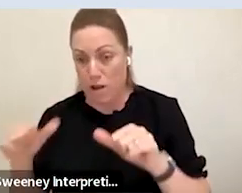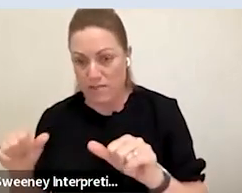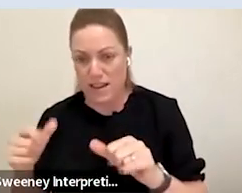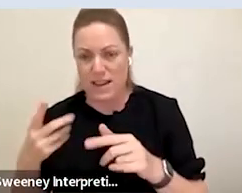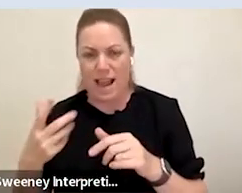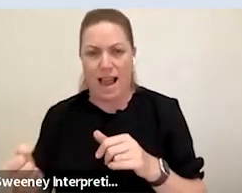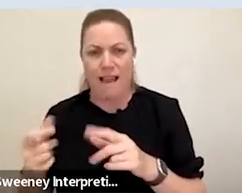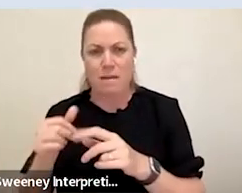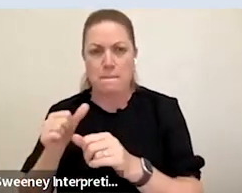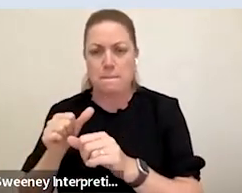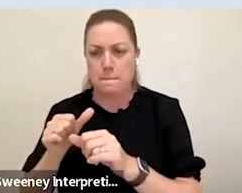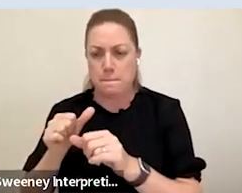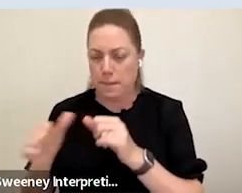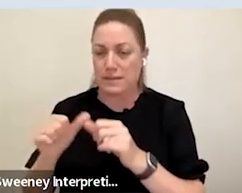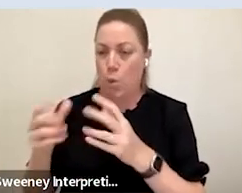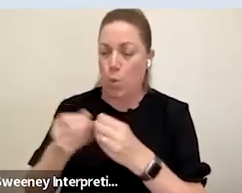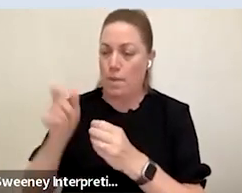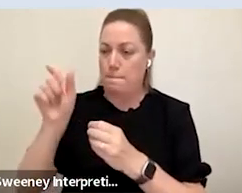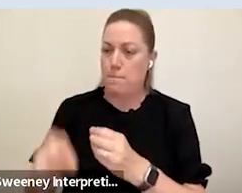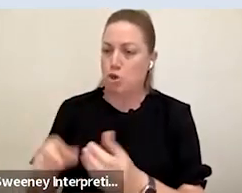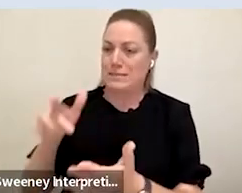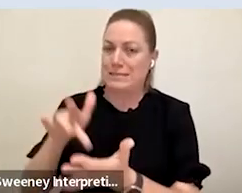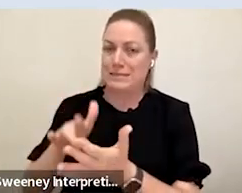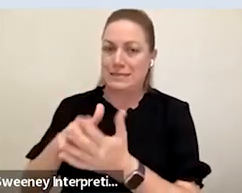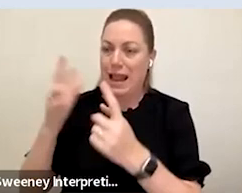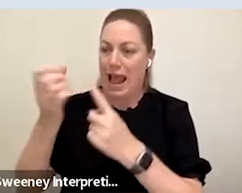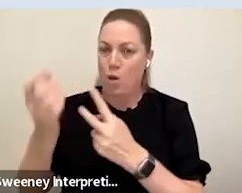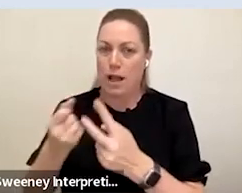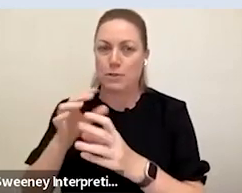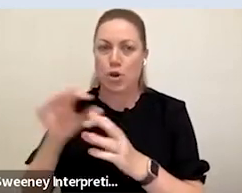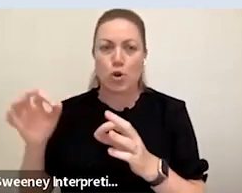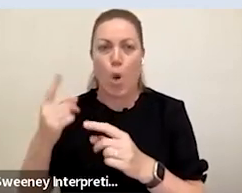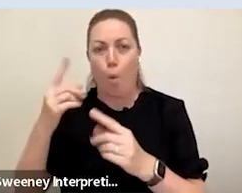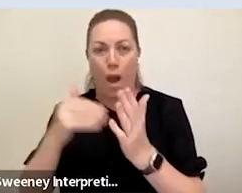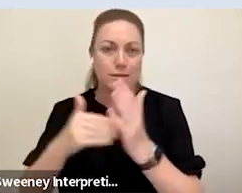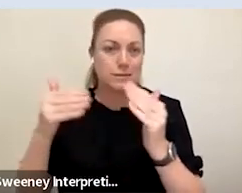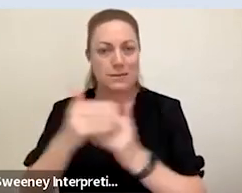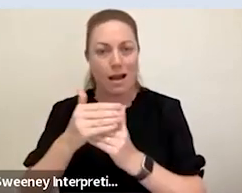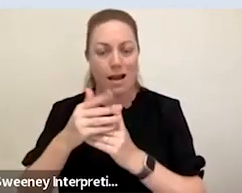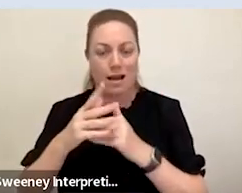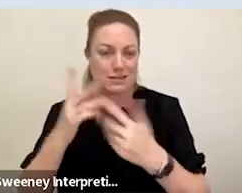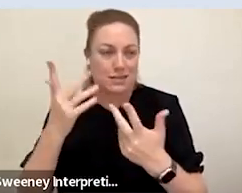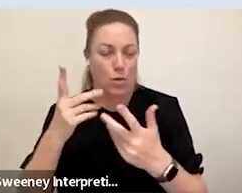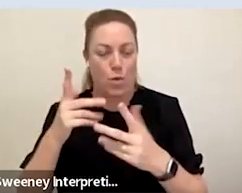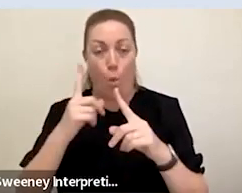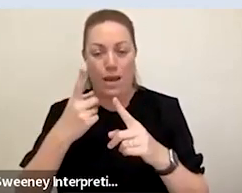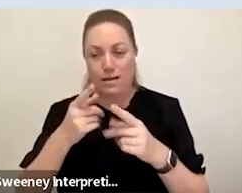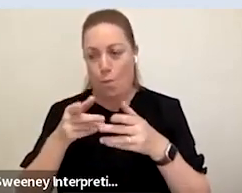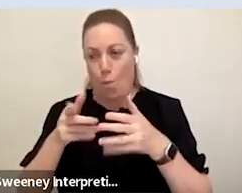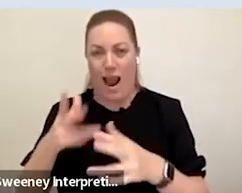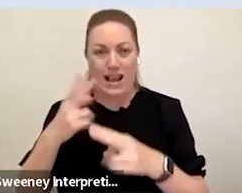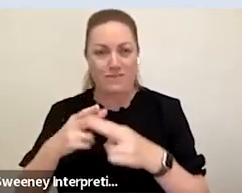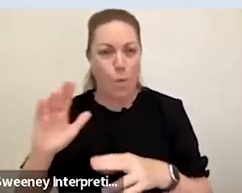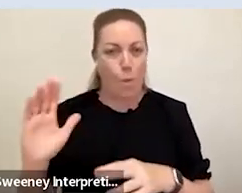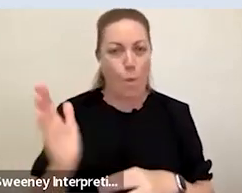one-size-fits-all? So the shortest version of that question is, how do we get organisations and people across